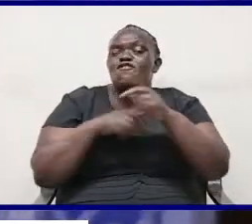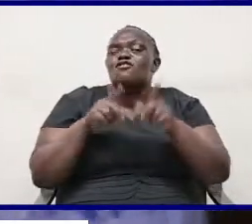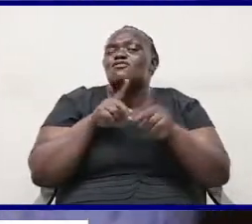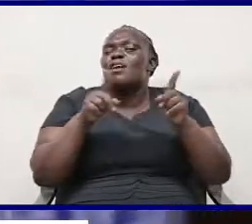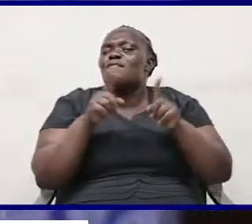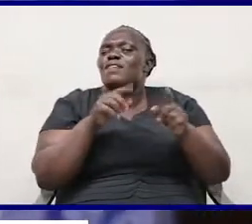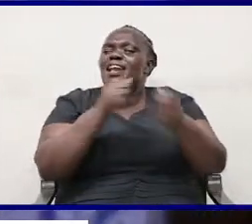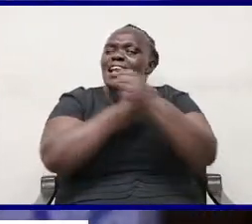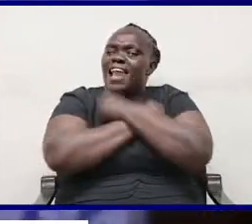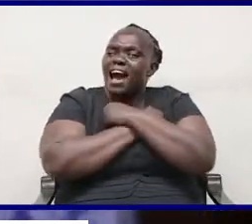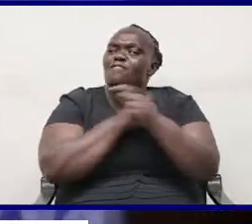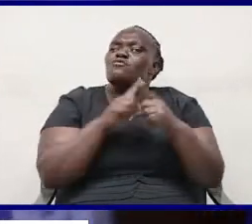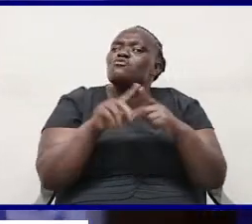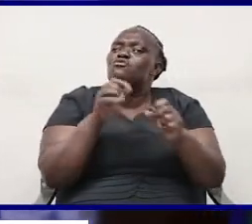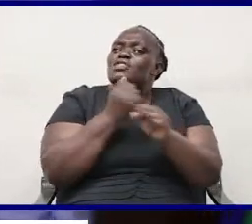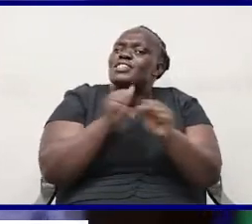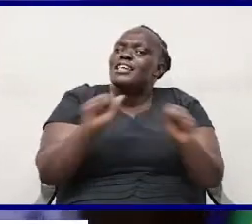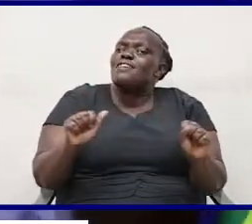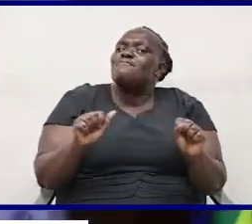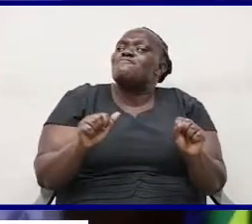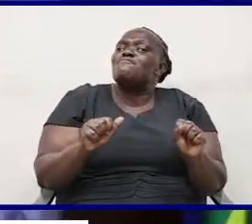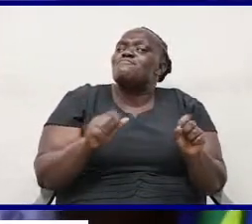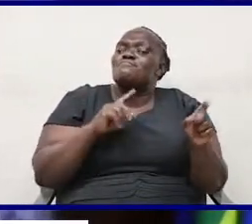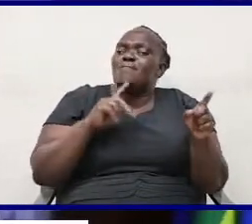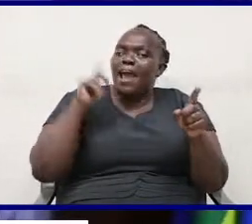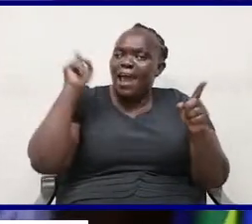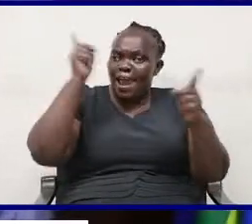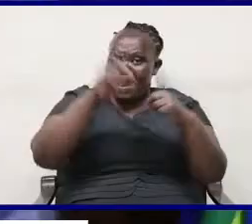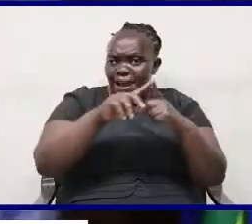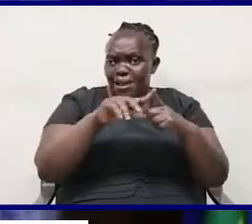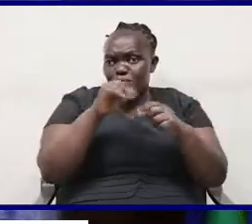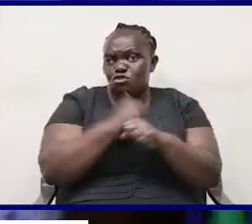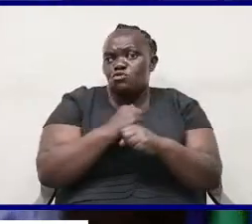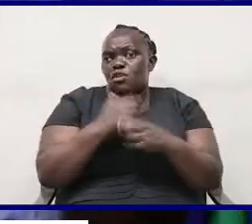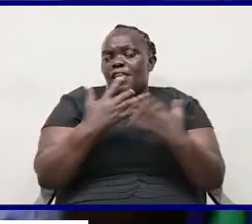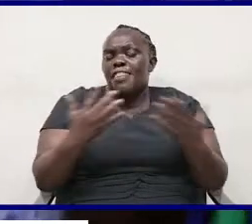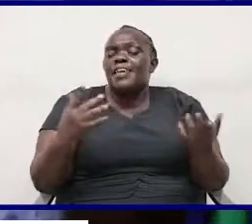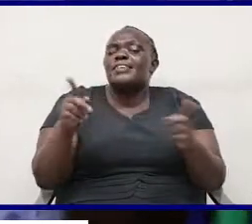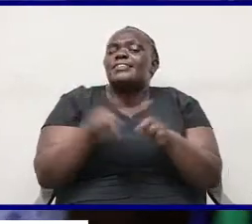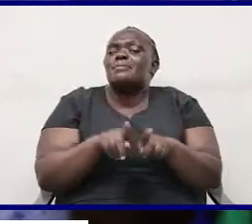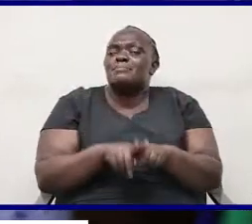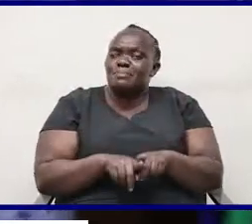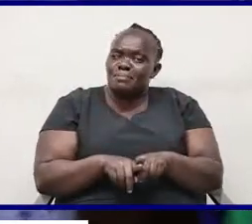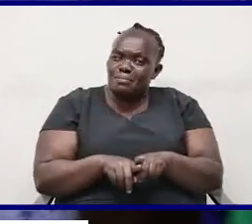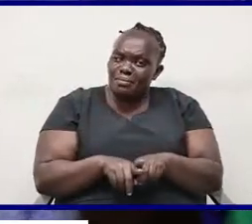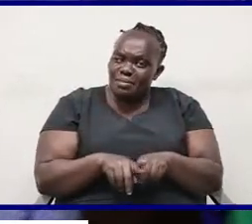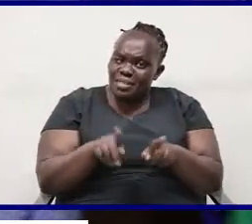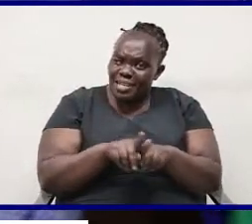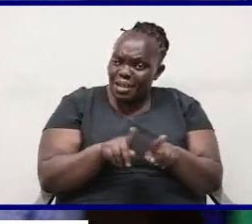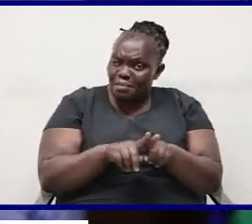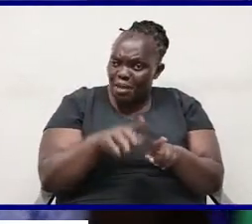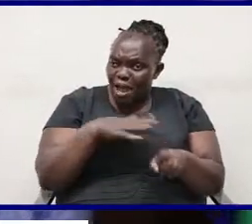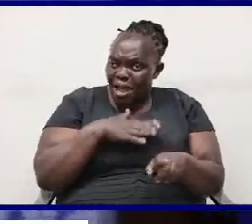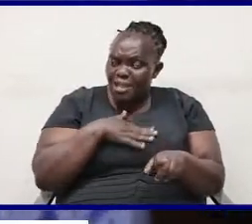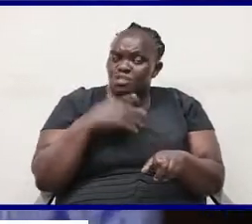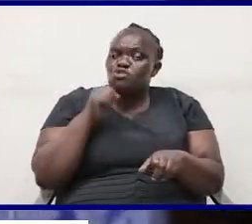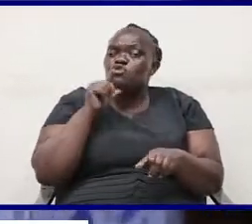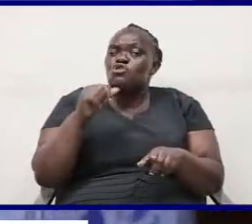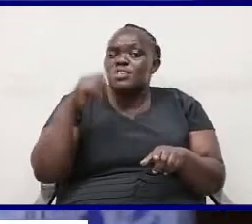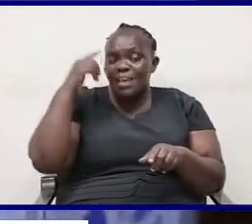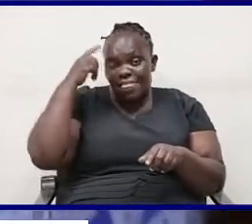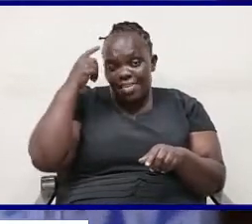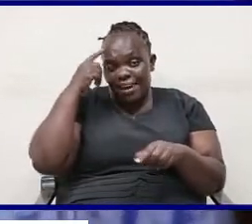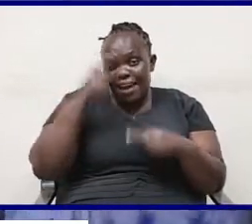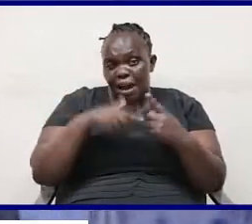love to save for purposes of just doing things like that. Unlike us, who could not even think